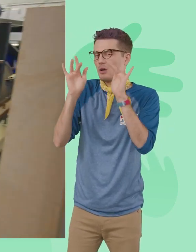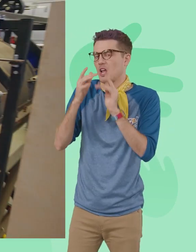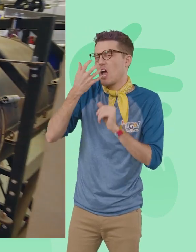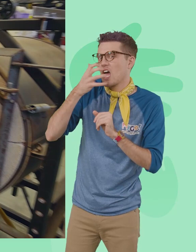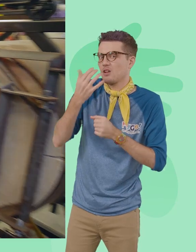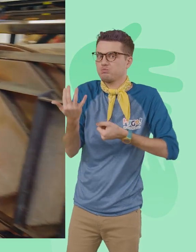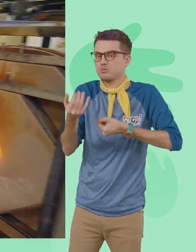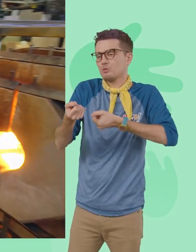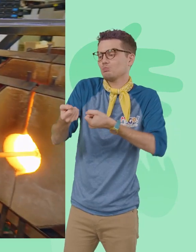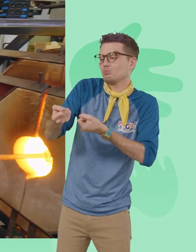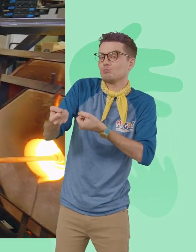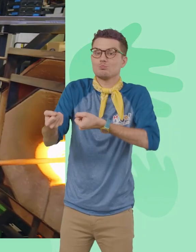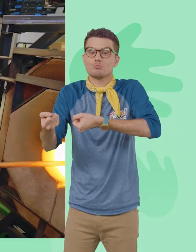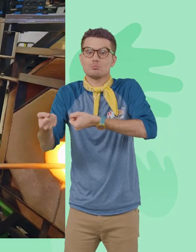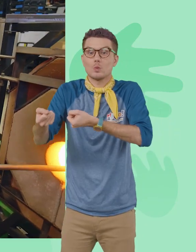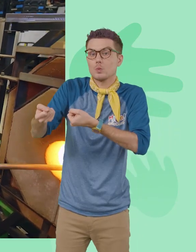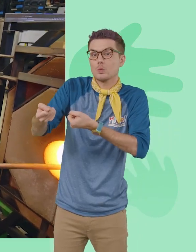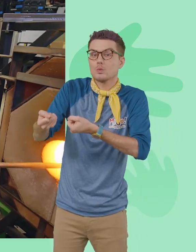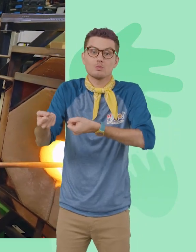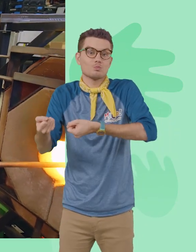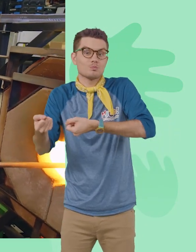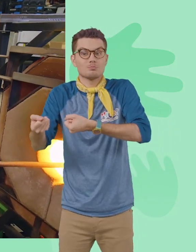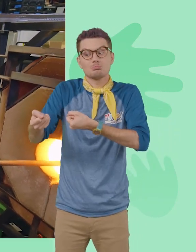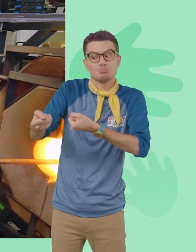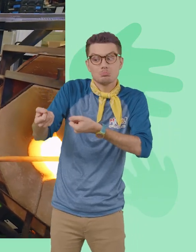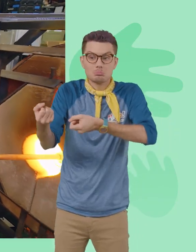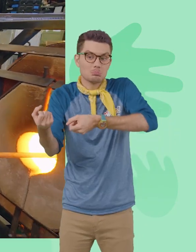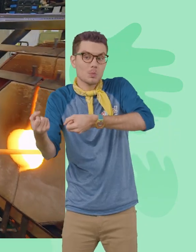And then we'll do the last bit of shaping.